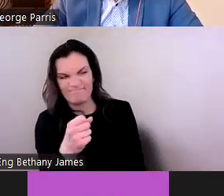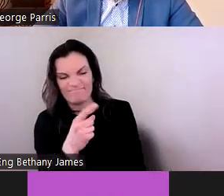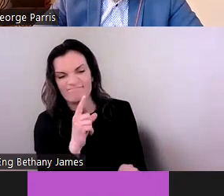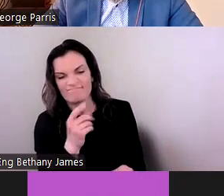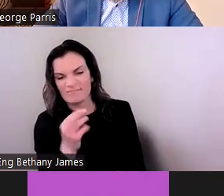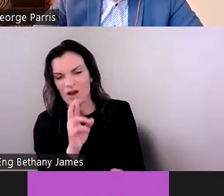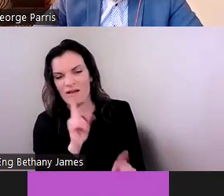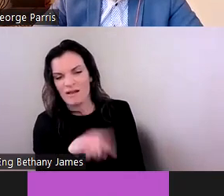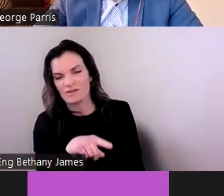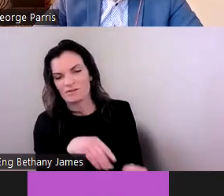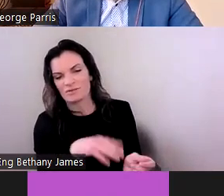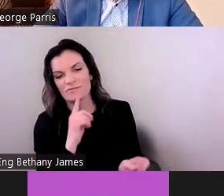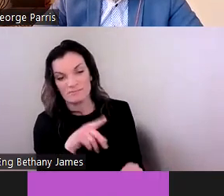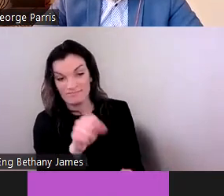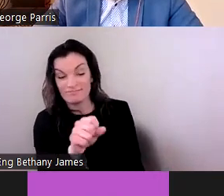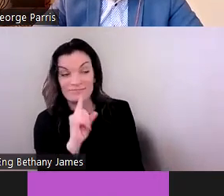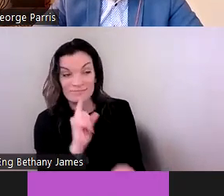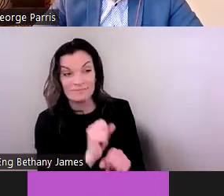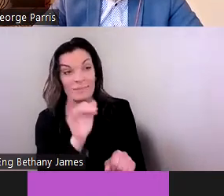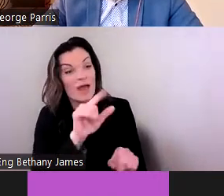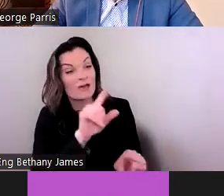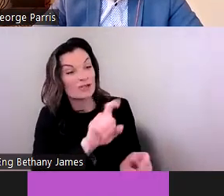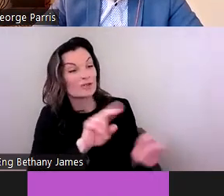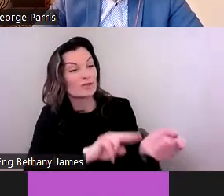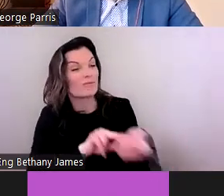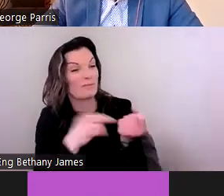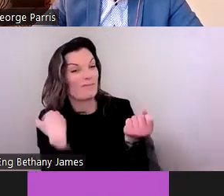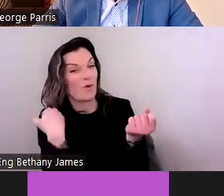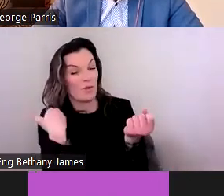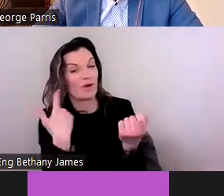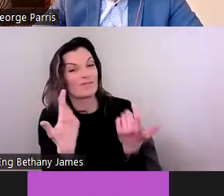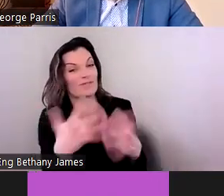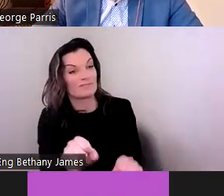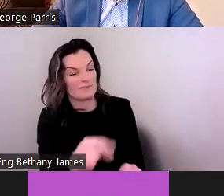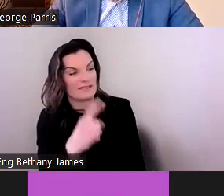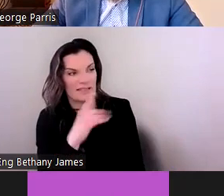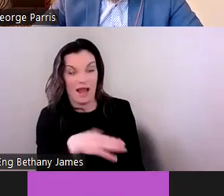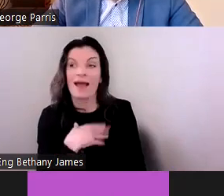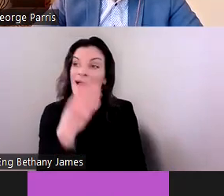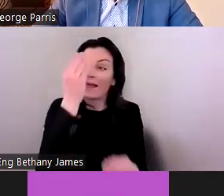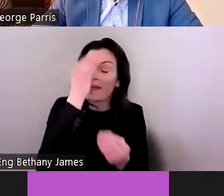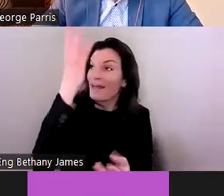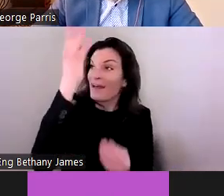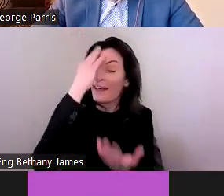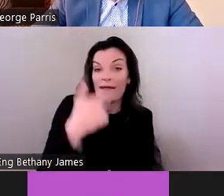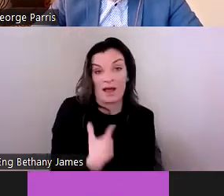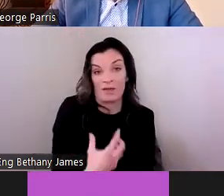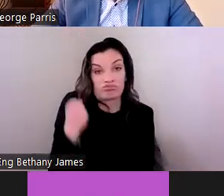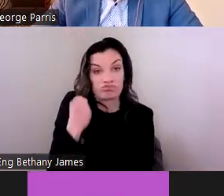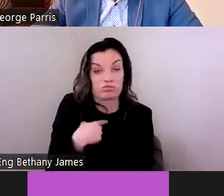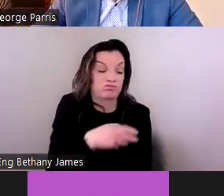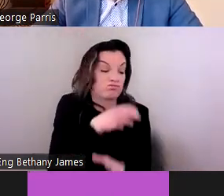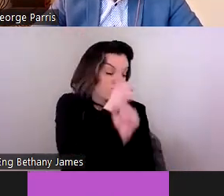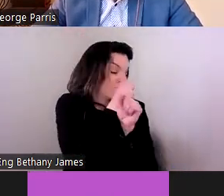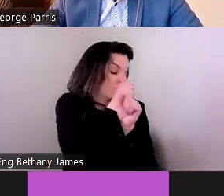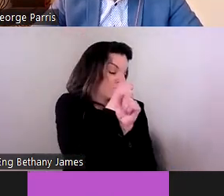of people did say in that survey that they do not like to talk at the work site about